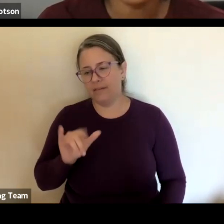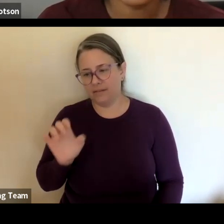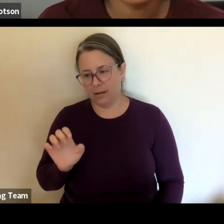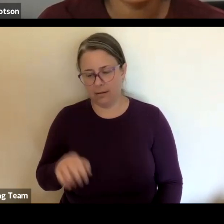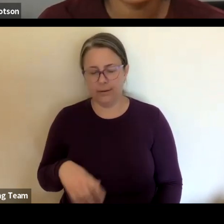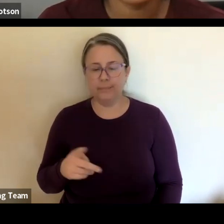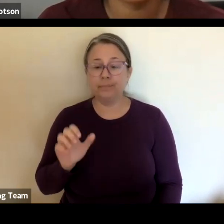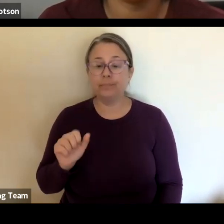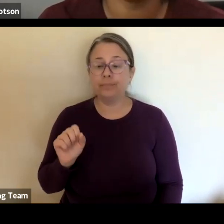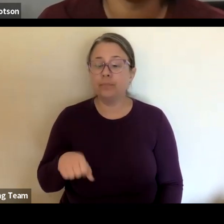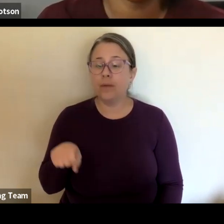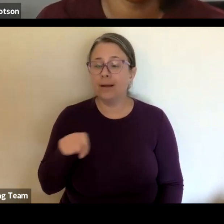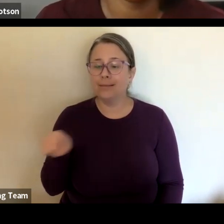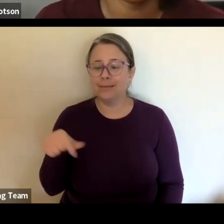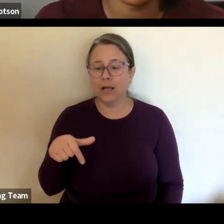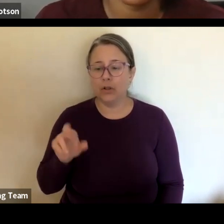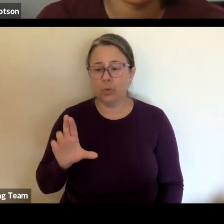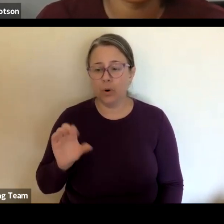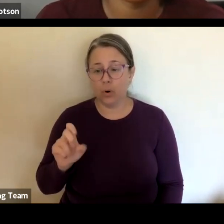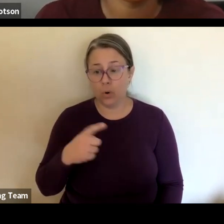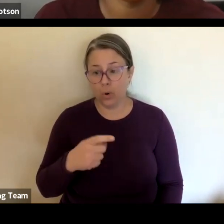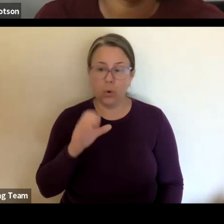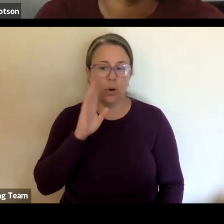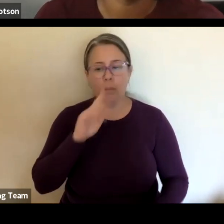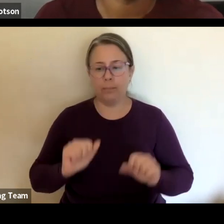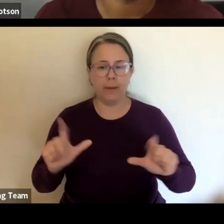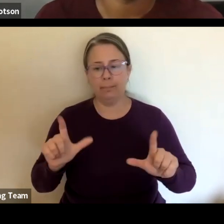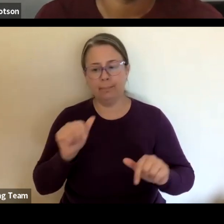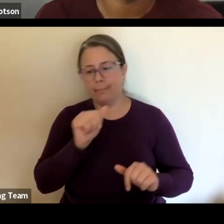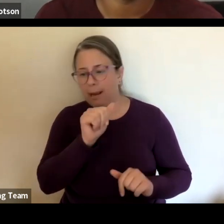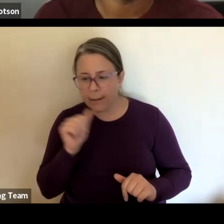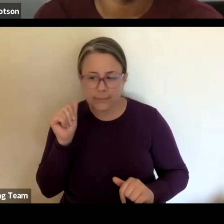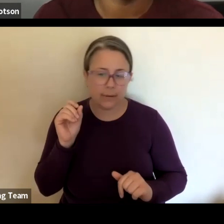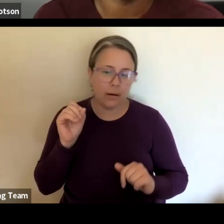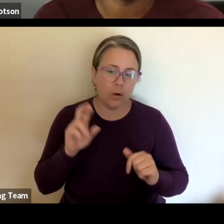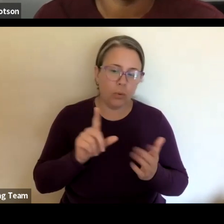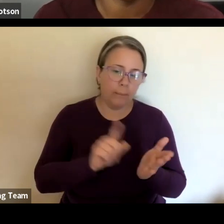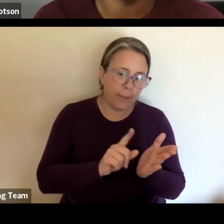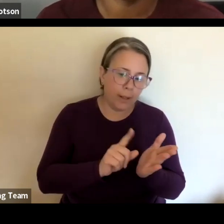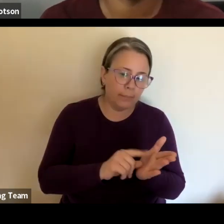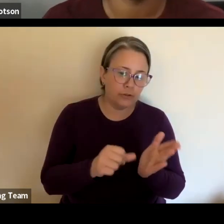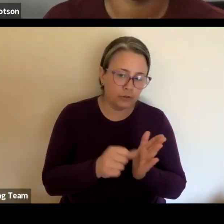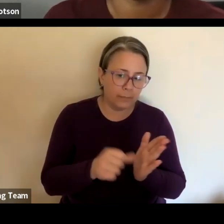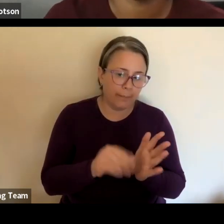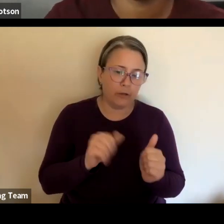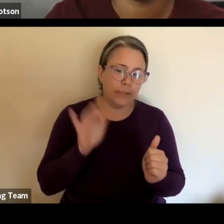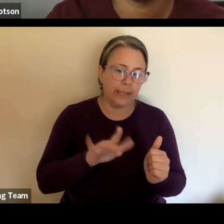publisher. So thank you again, and I look forward to answering your questions.